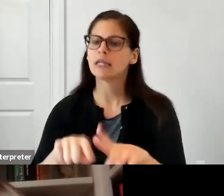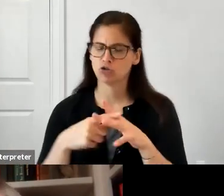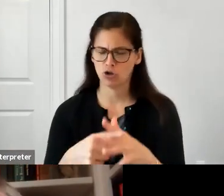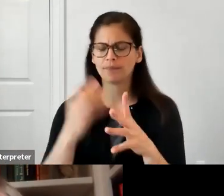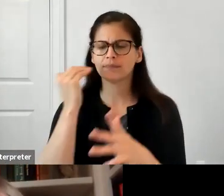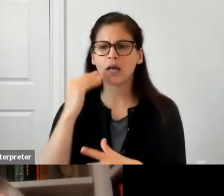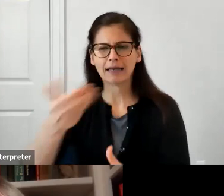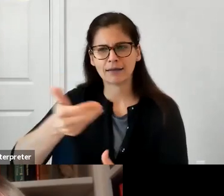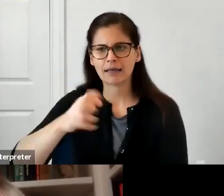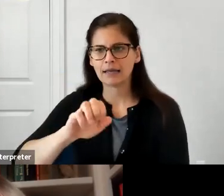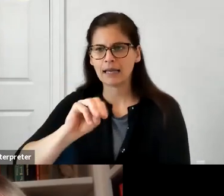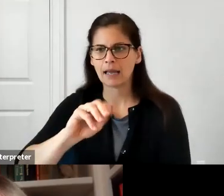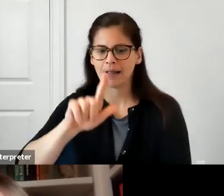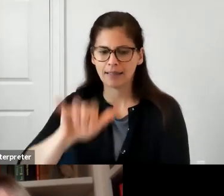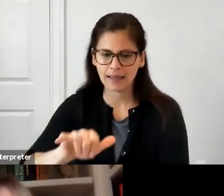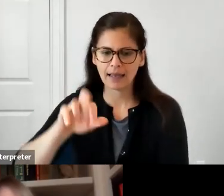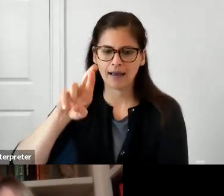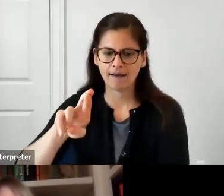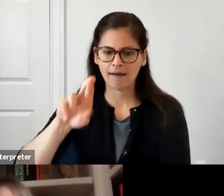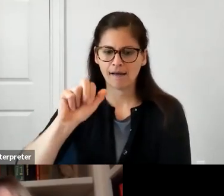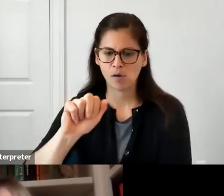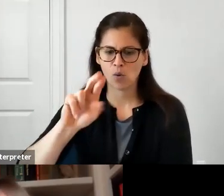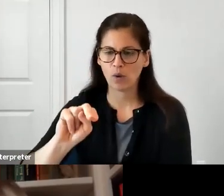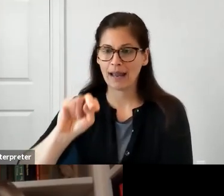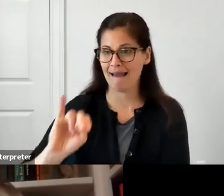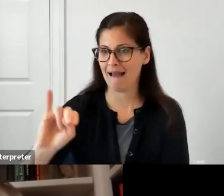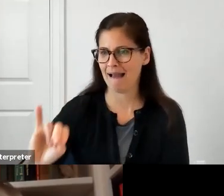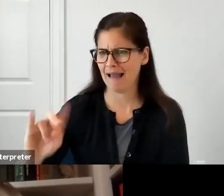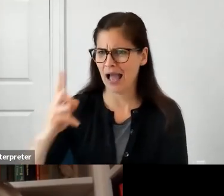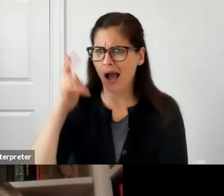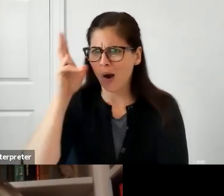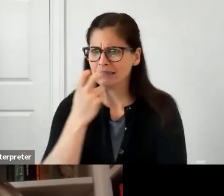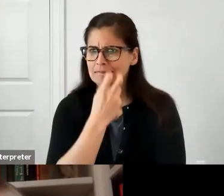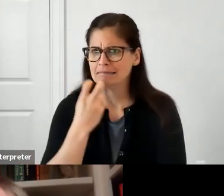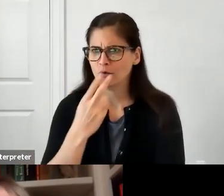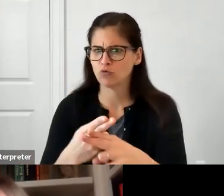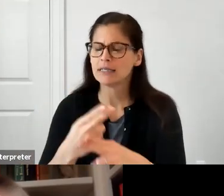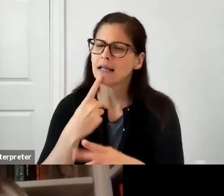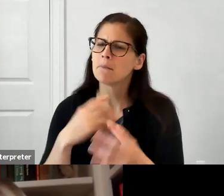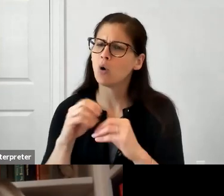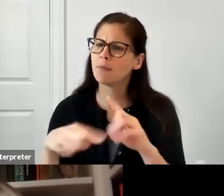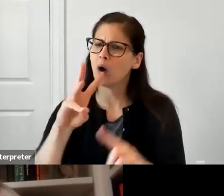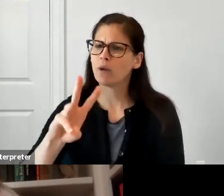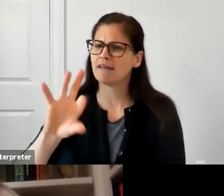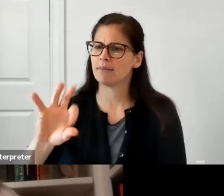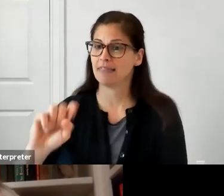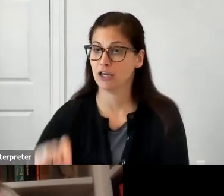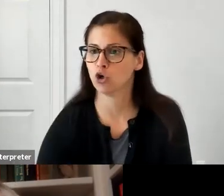Emily Rainey. I hope I said that right, Emily, to tell us more about Wheelock Family Theater.